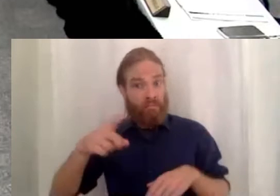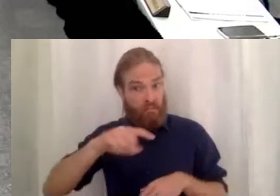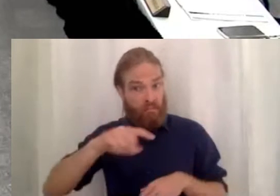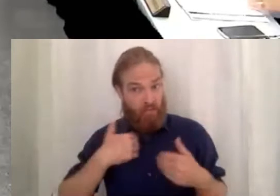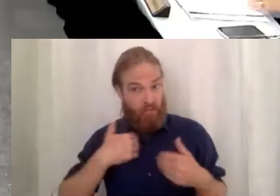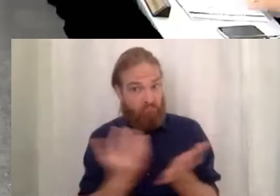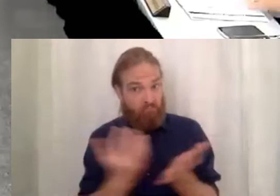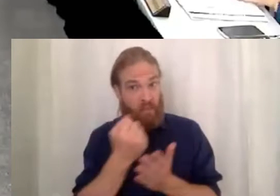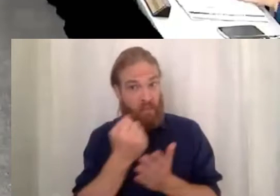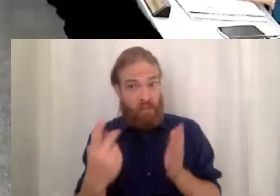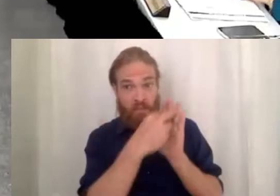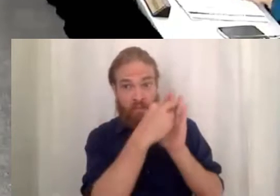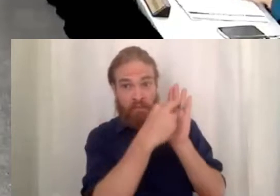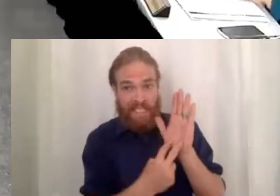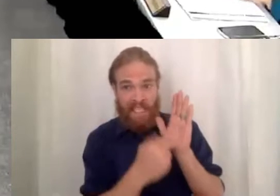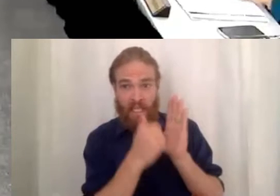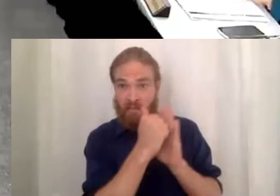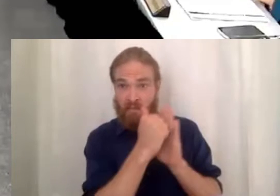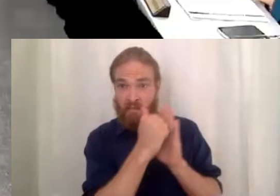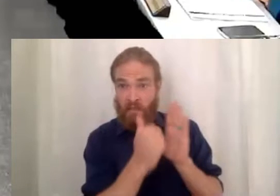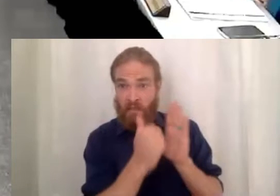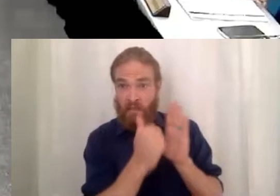if it looks okay, I'd entertain a motion.